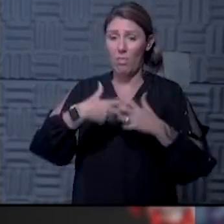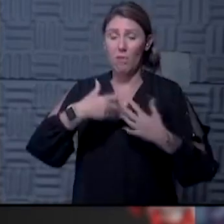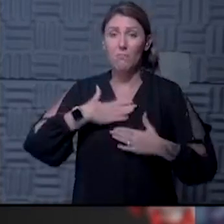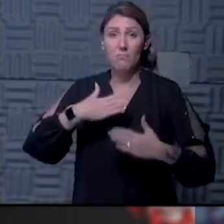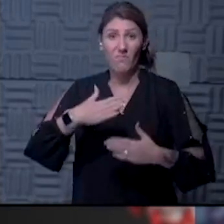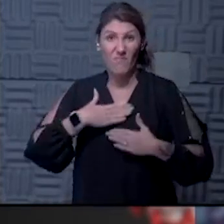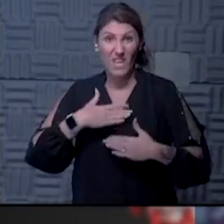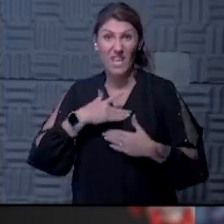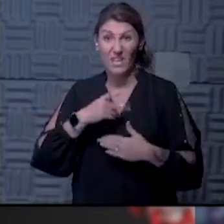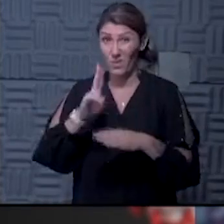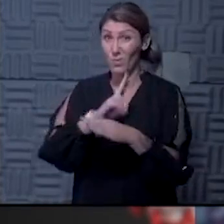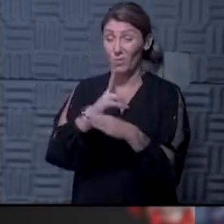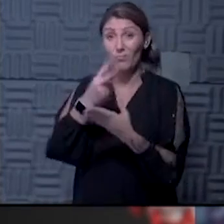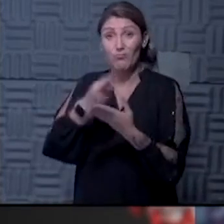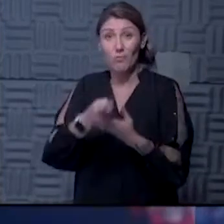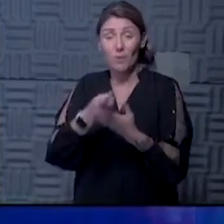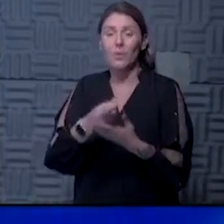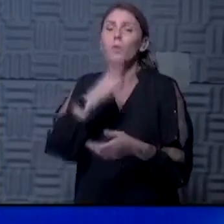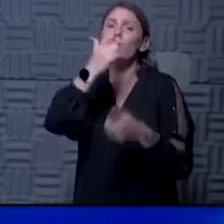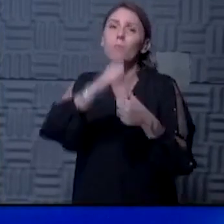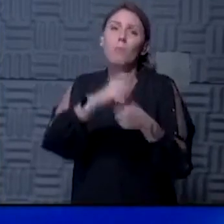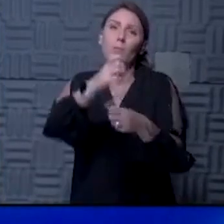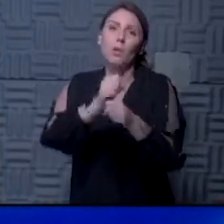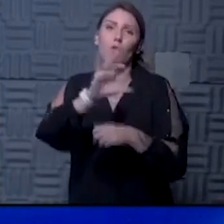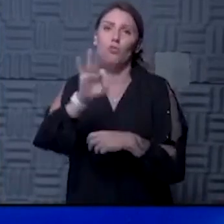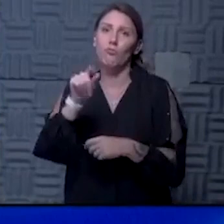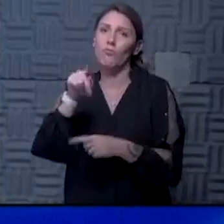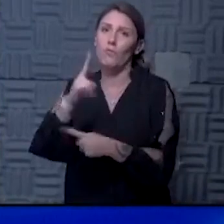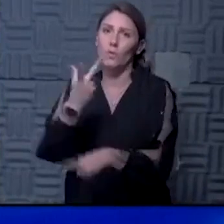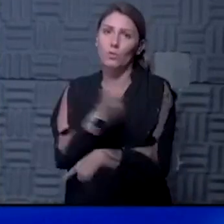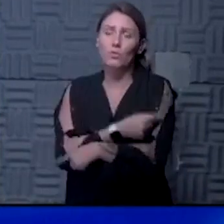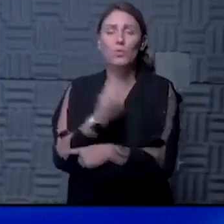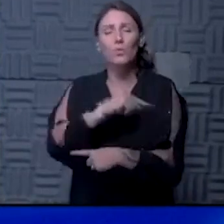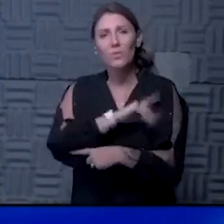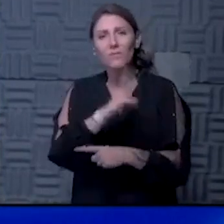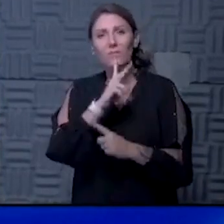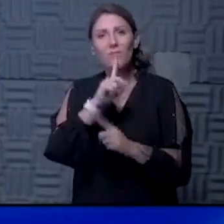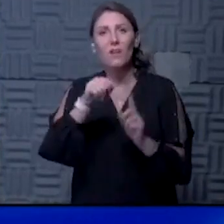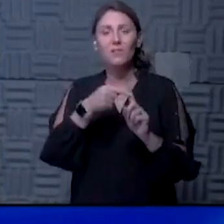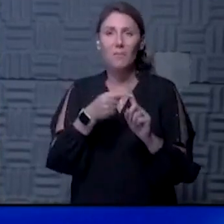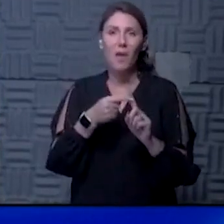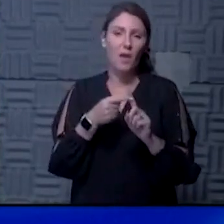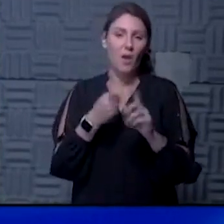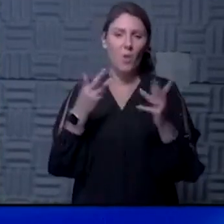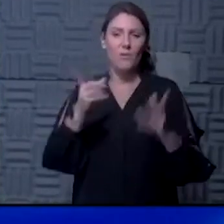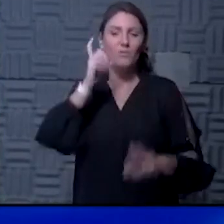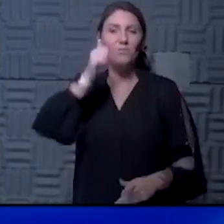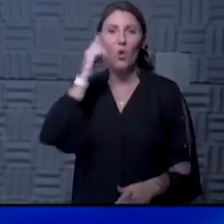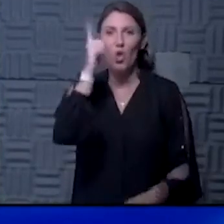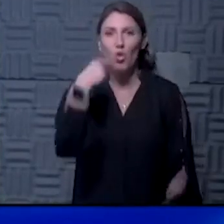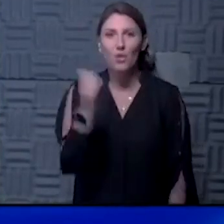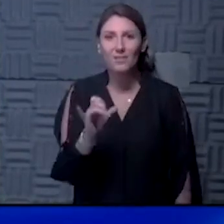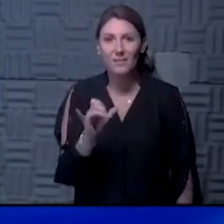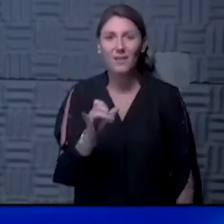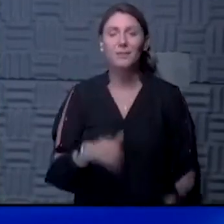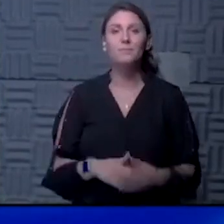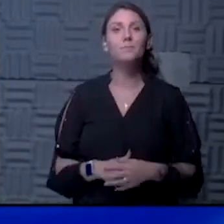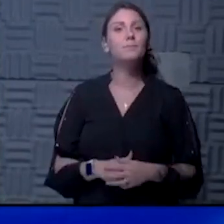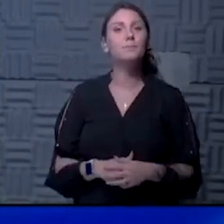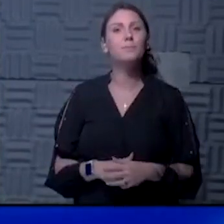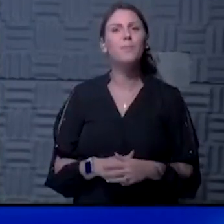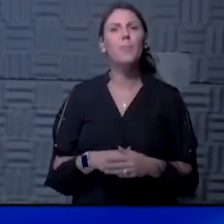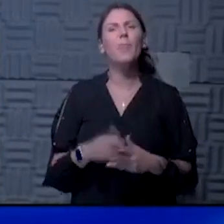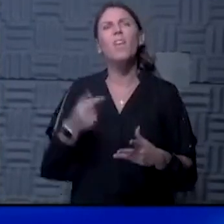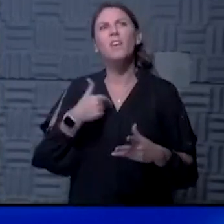rehab. Remember to get your flu shot. We've talked a lot about what tomorrow's going to look like. And I